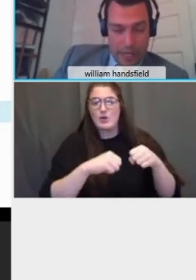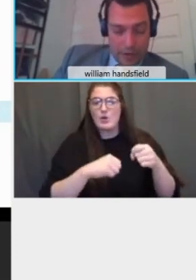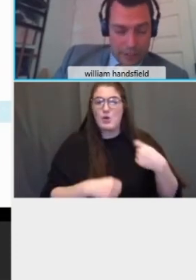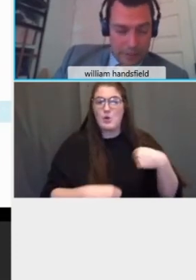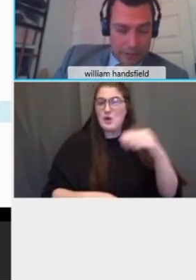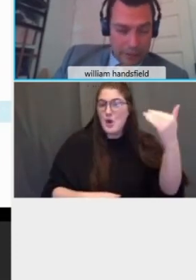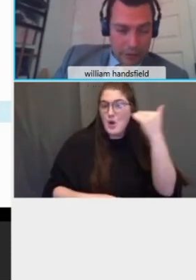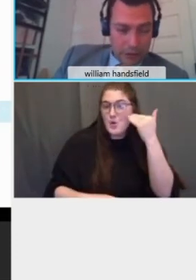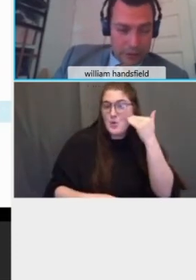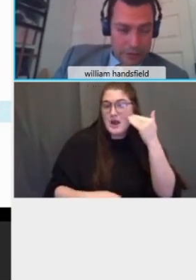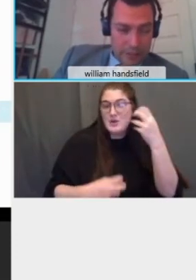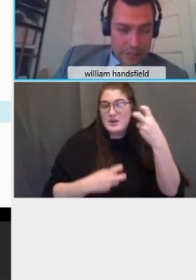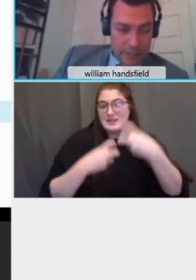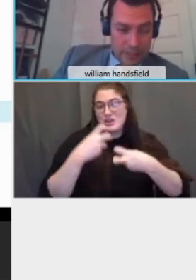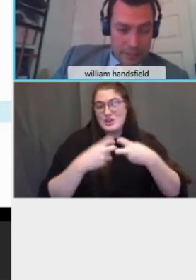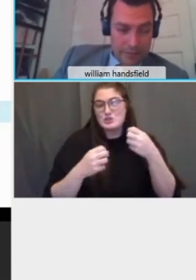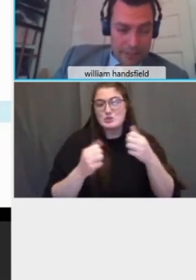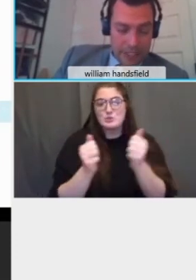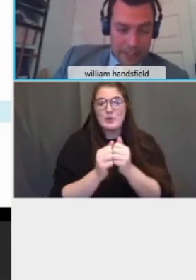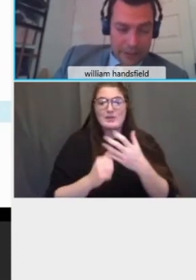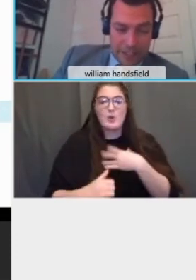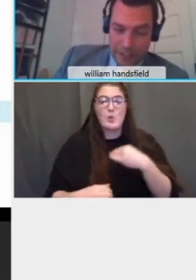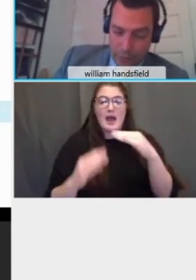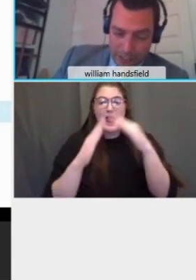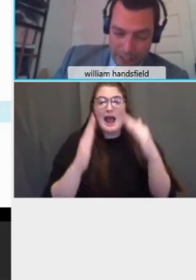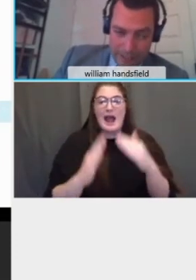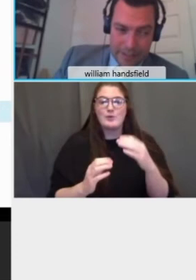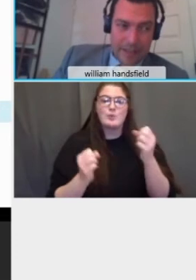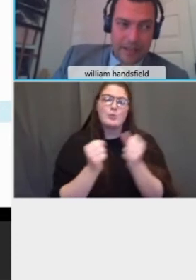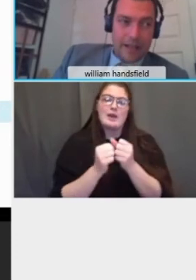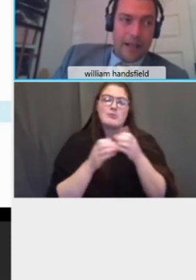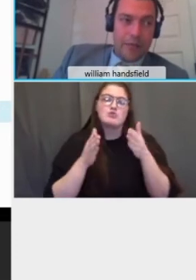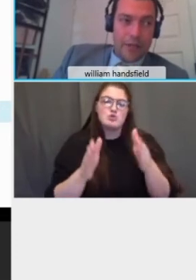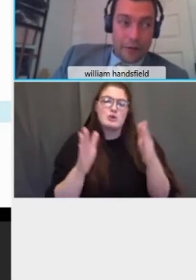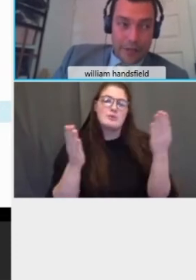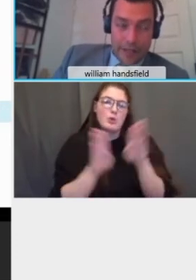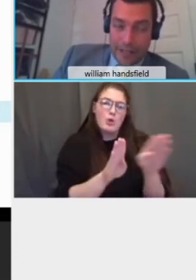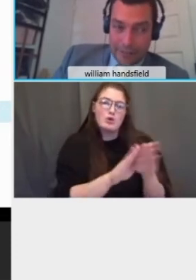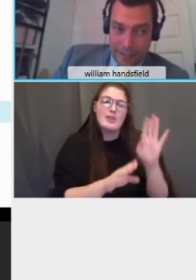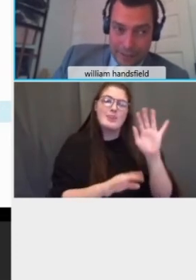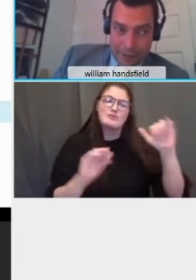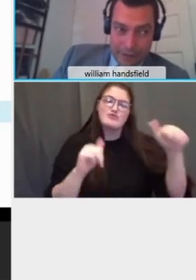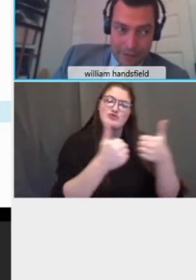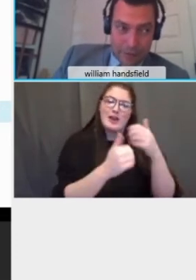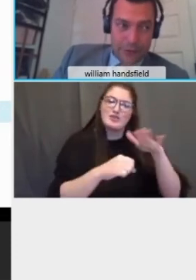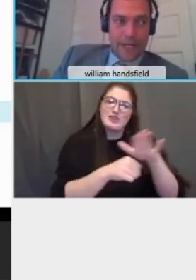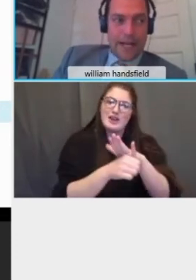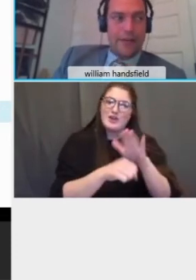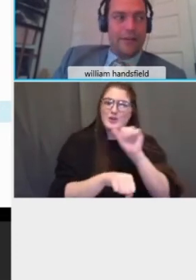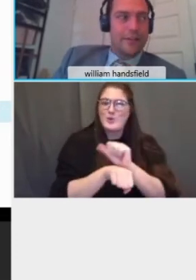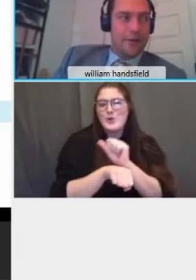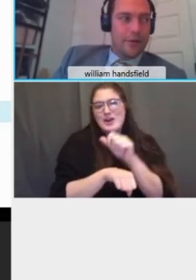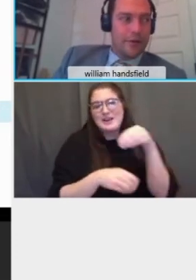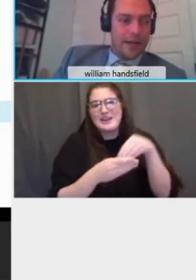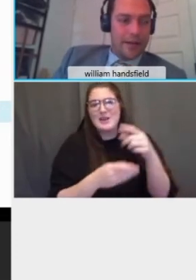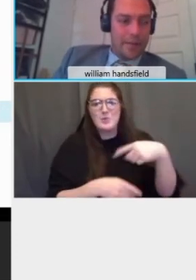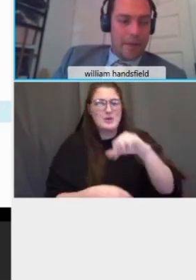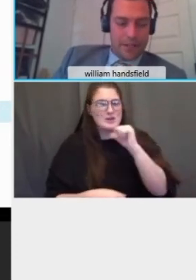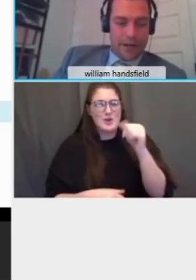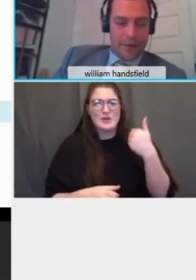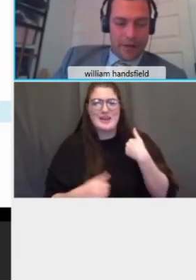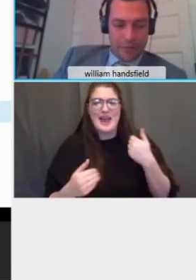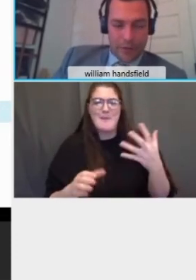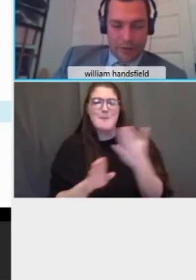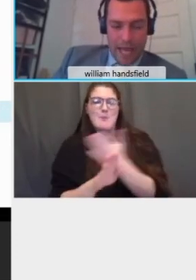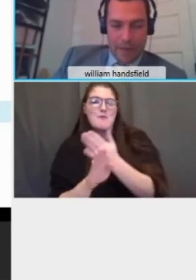issues with the White House, especially the closures. It's a very challenging area to work in. We don't get any advance notice of the closures either. So